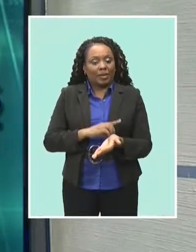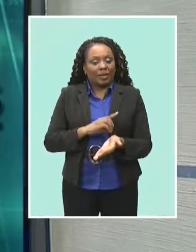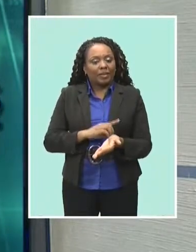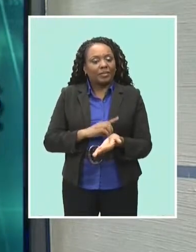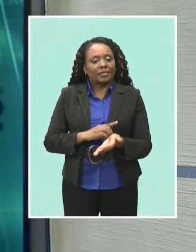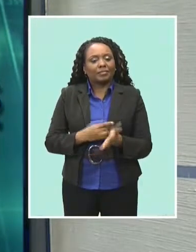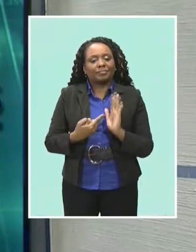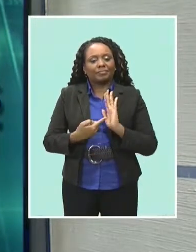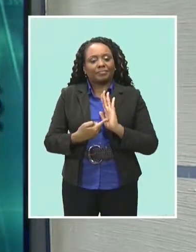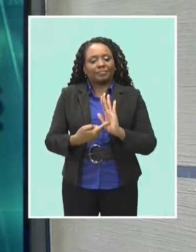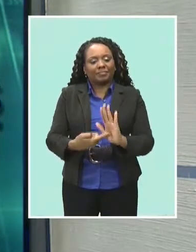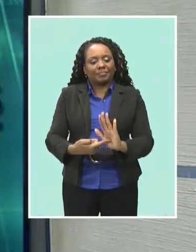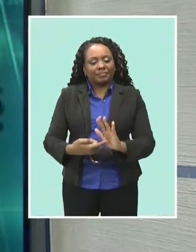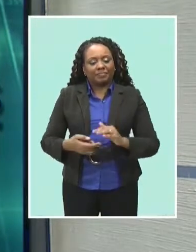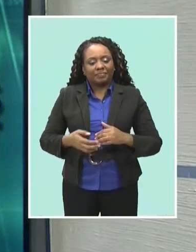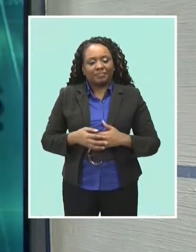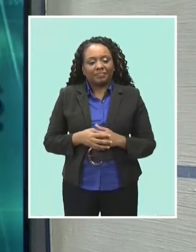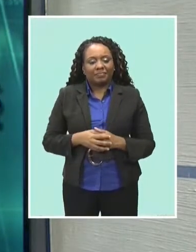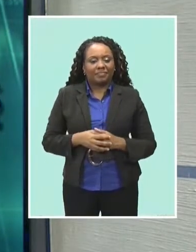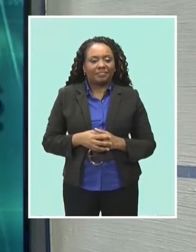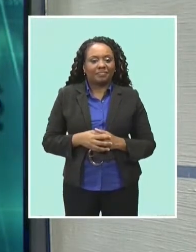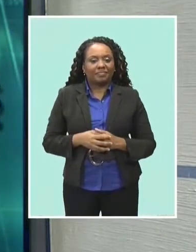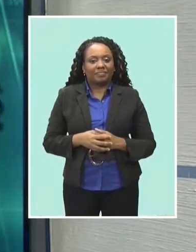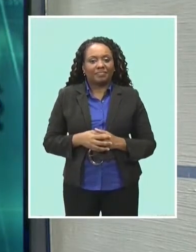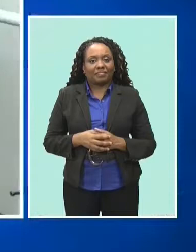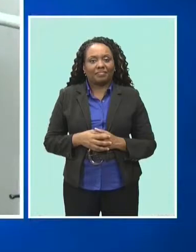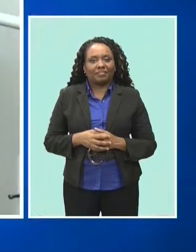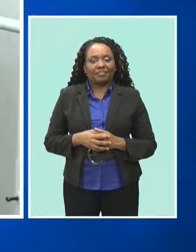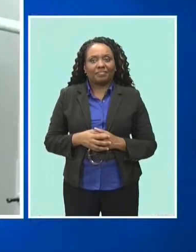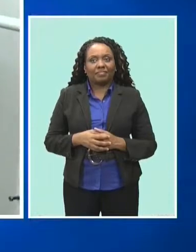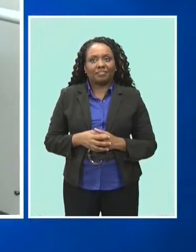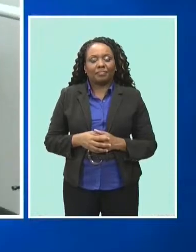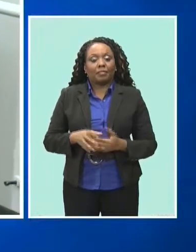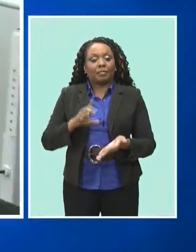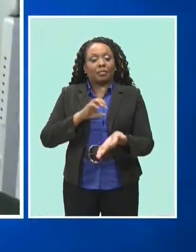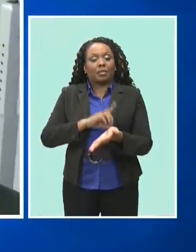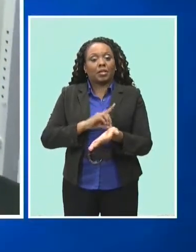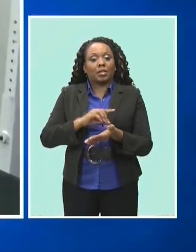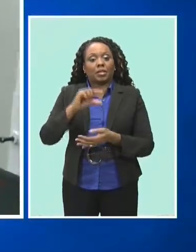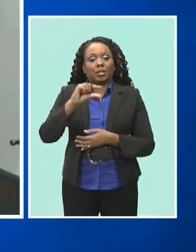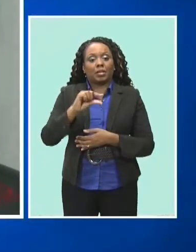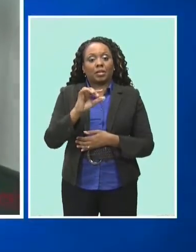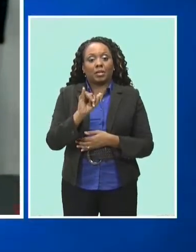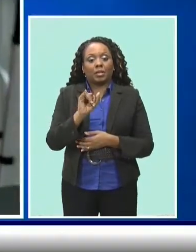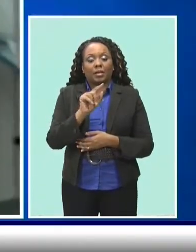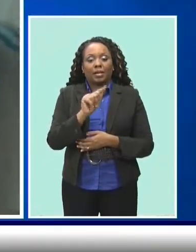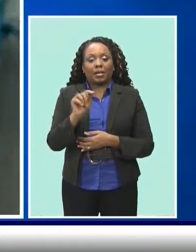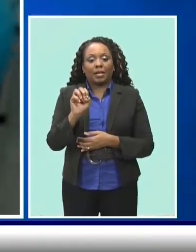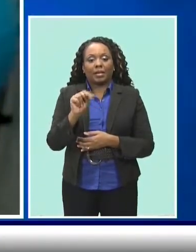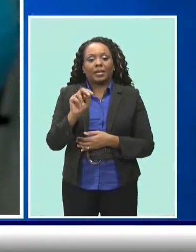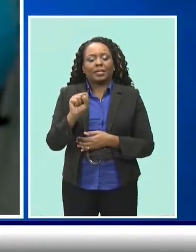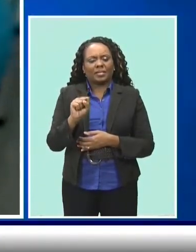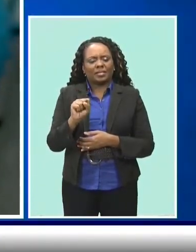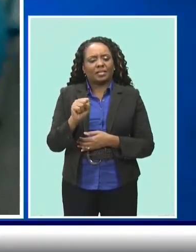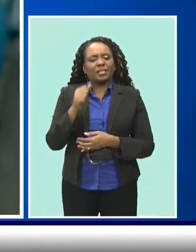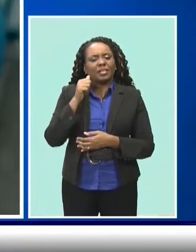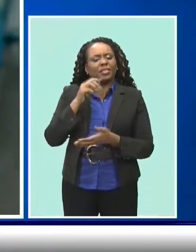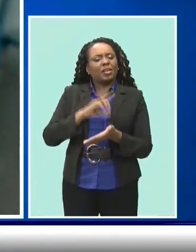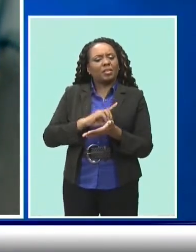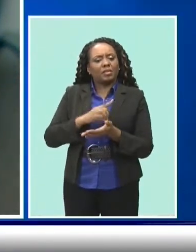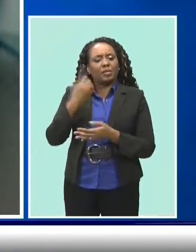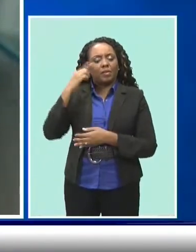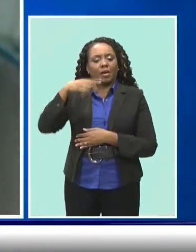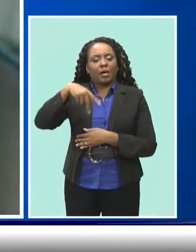scores of patients. Lisa Lord reports. Dr. Tamisha Gittins has been a physiotherapist for the